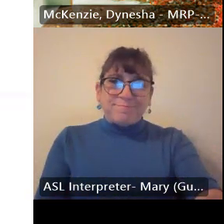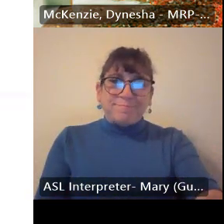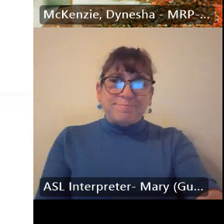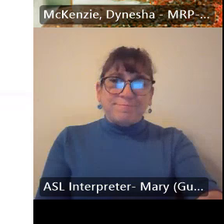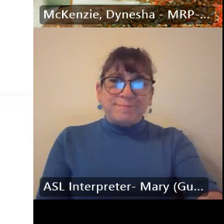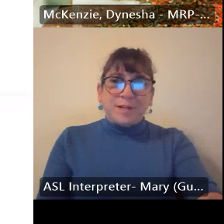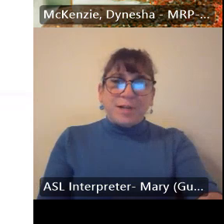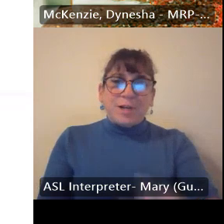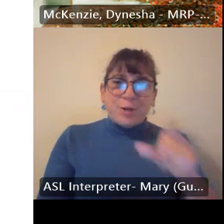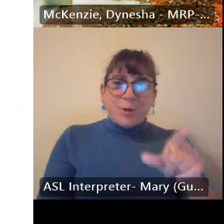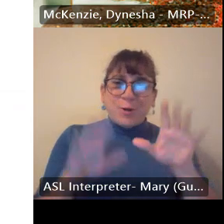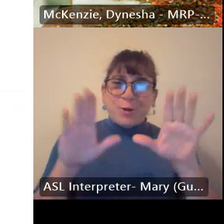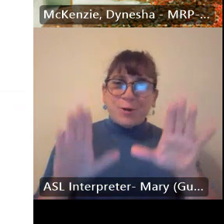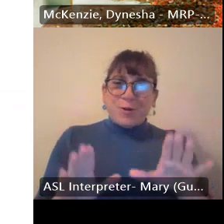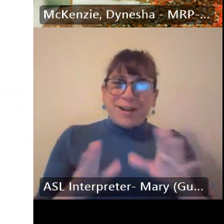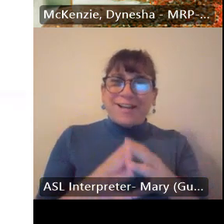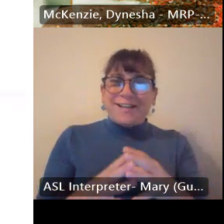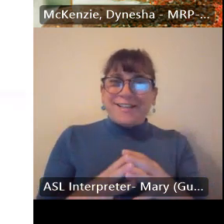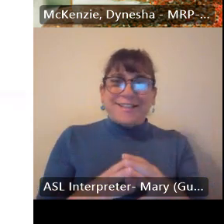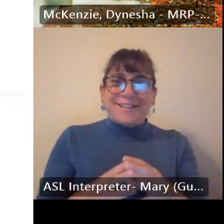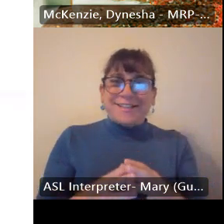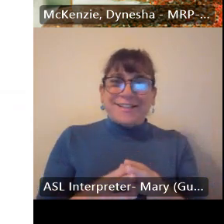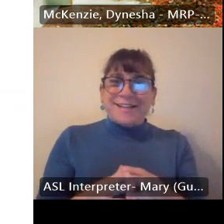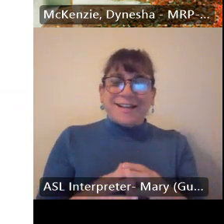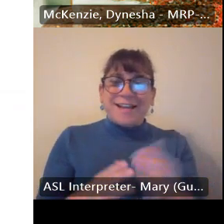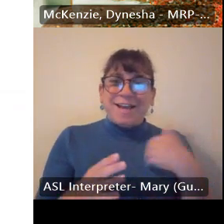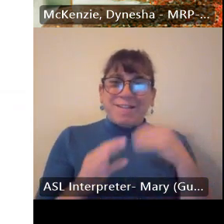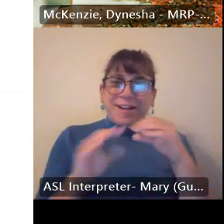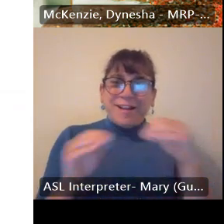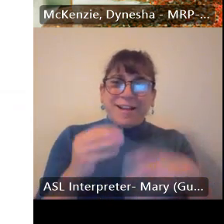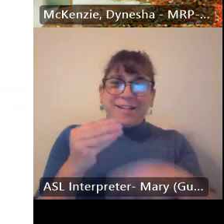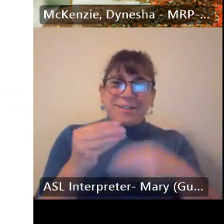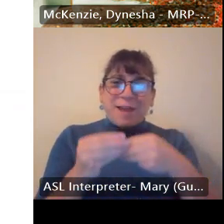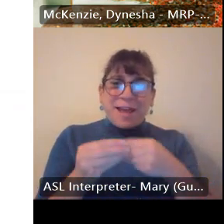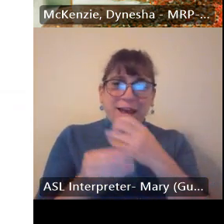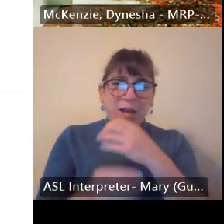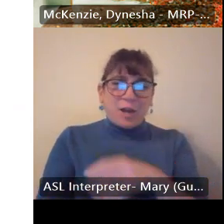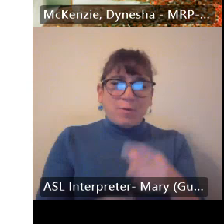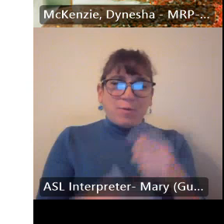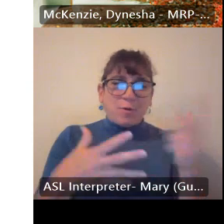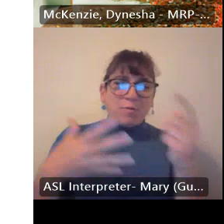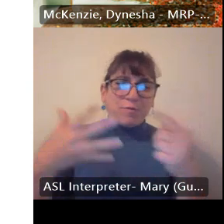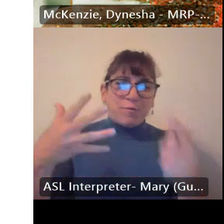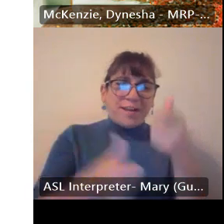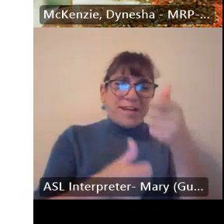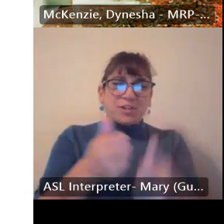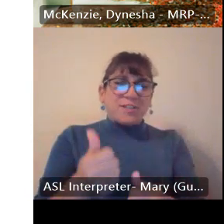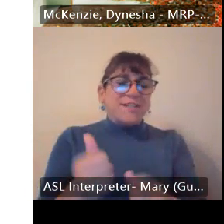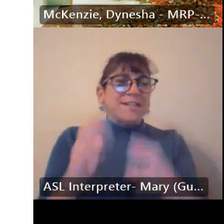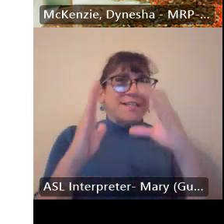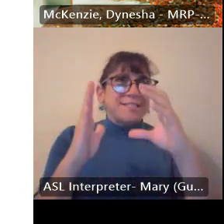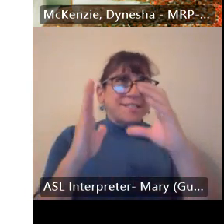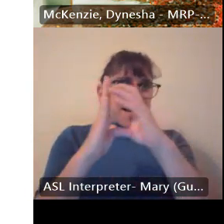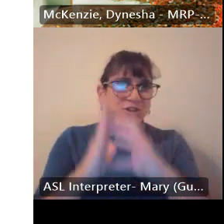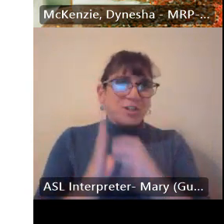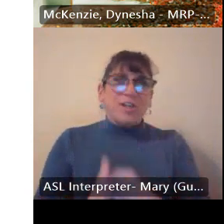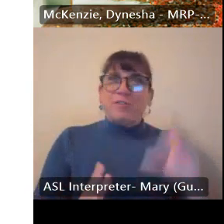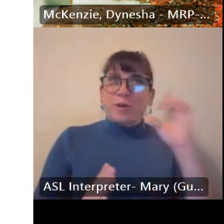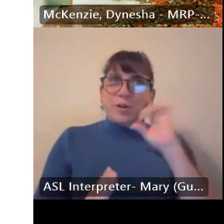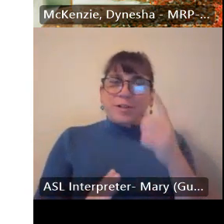So you're great. I don't have anything to add. I will say we are going to go through each of the major sections. So if you hear something like a